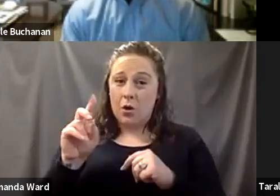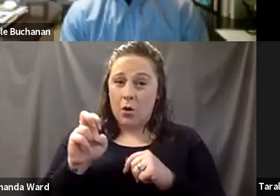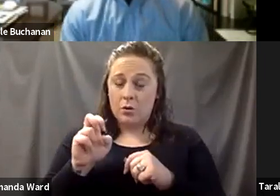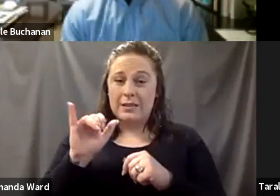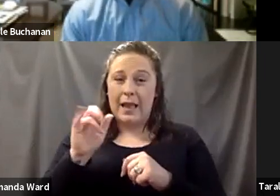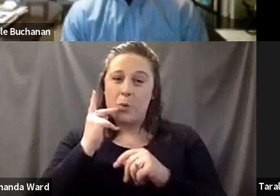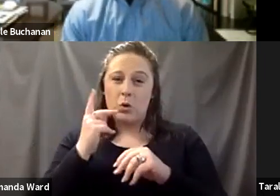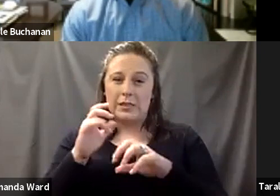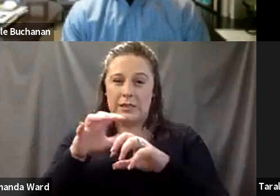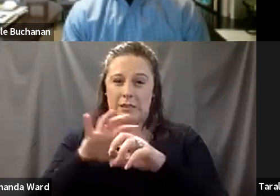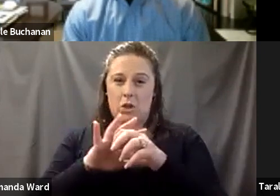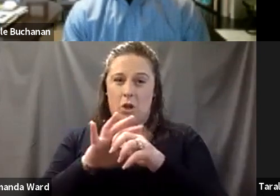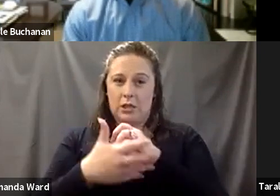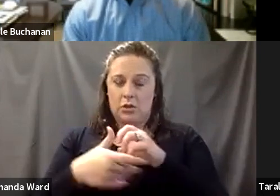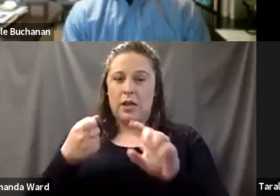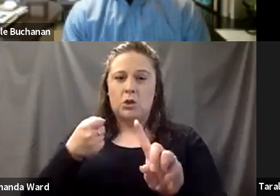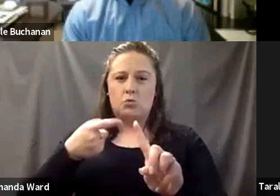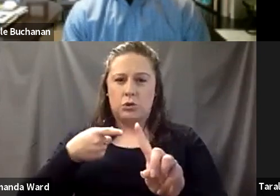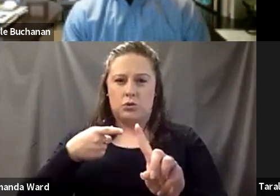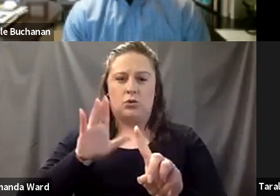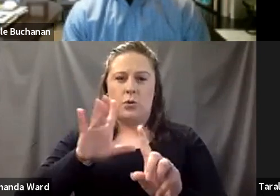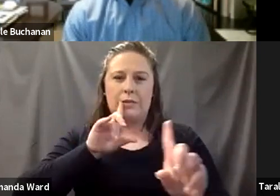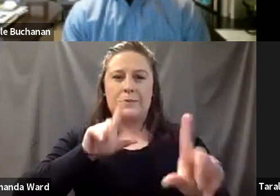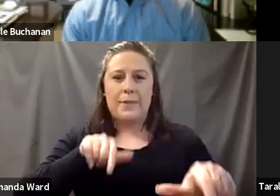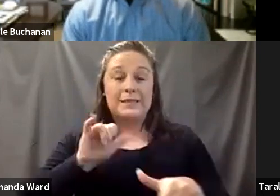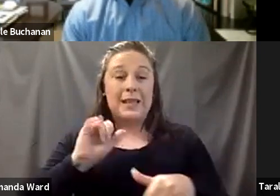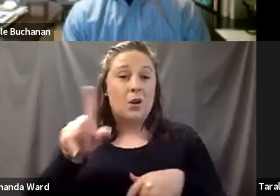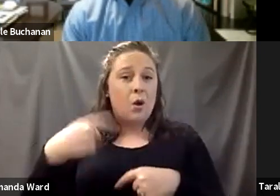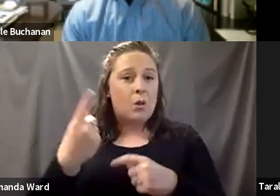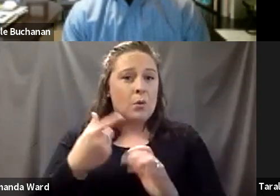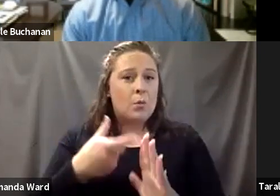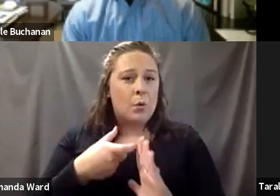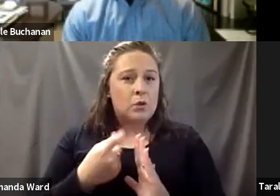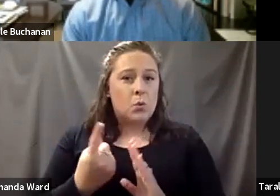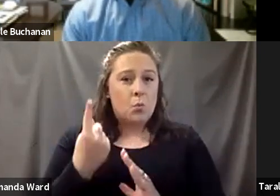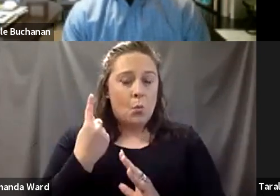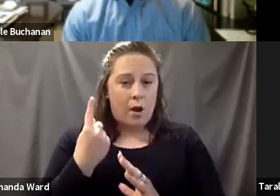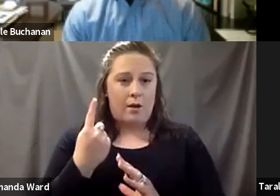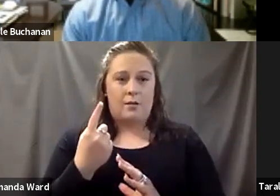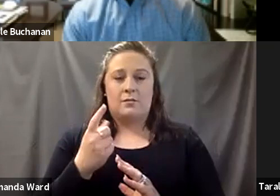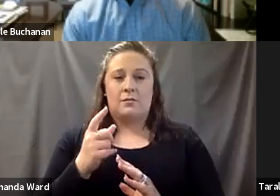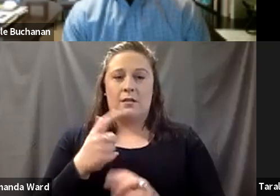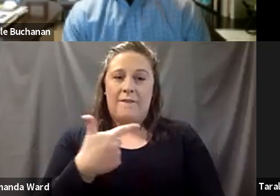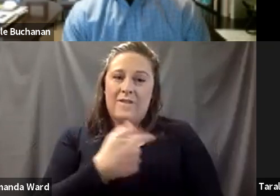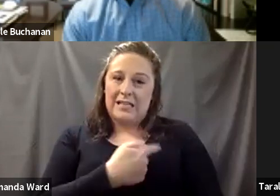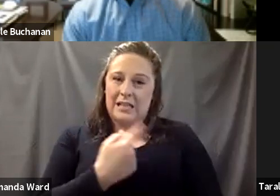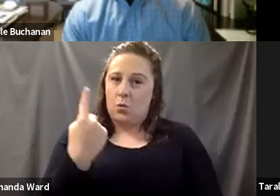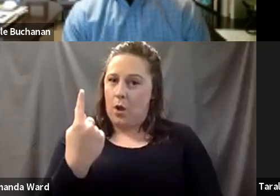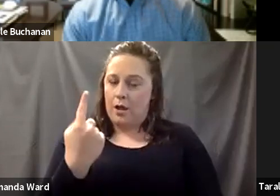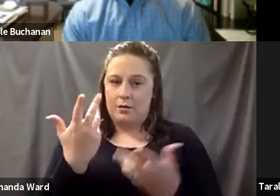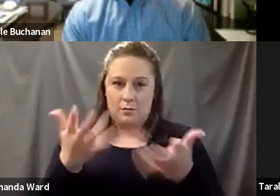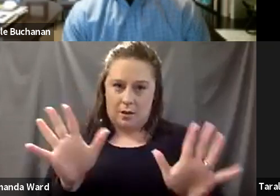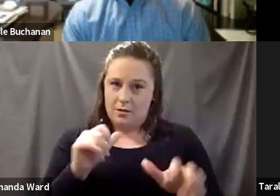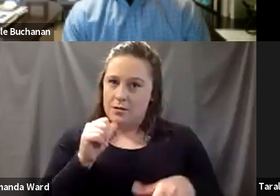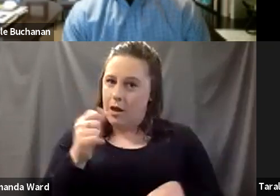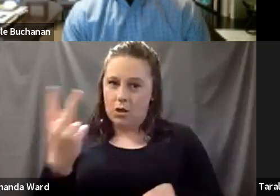outside, triggers your immune response. That only requires 1 vaccine. It's a one and done shot. And then the